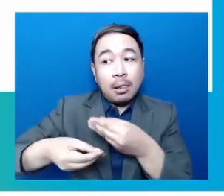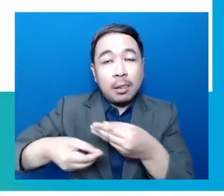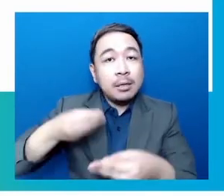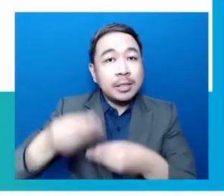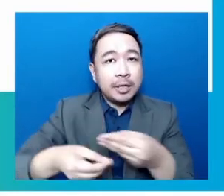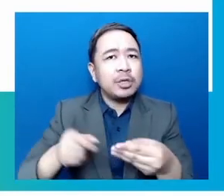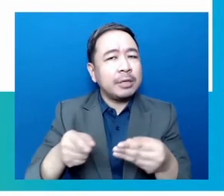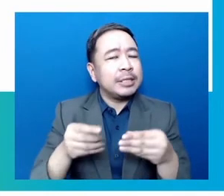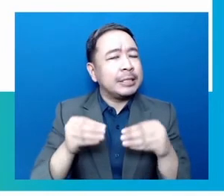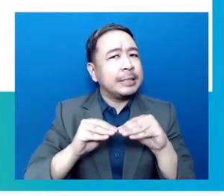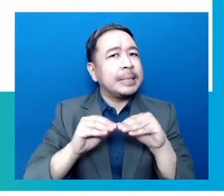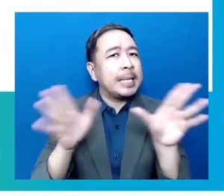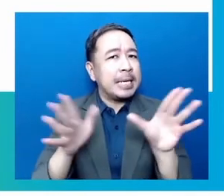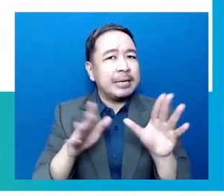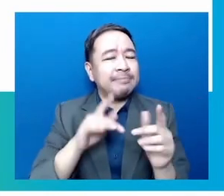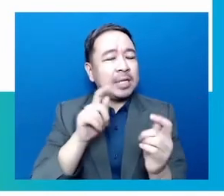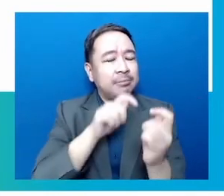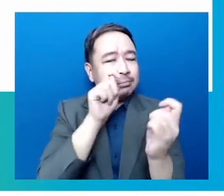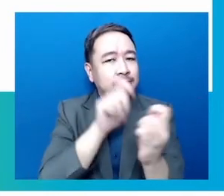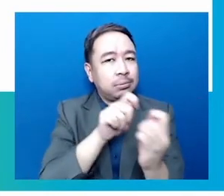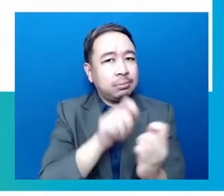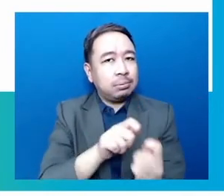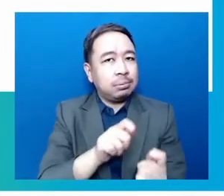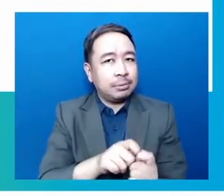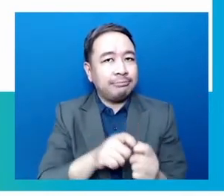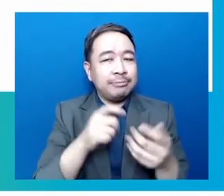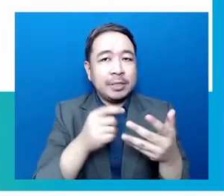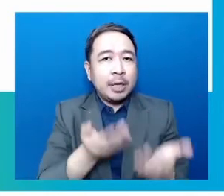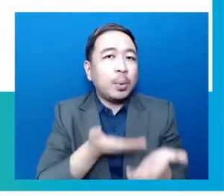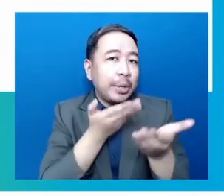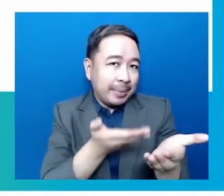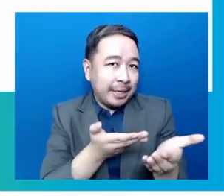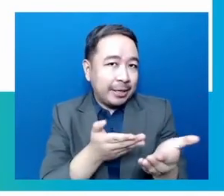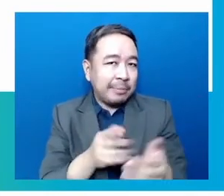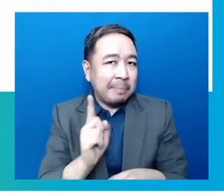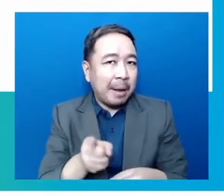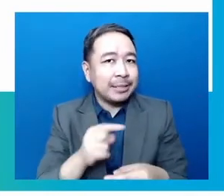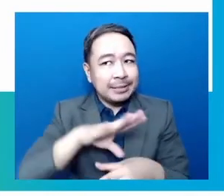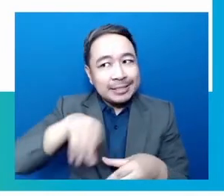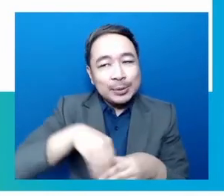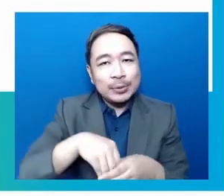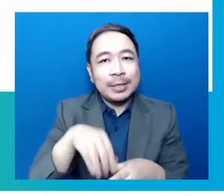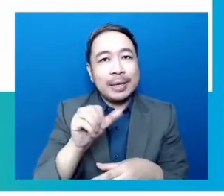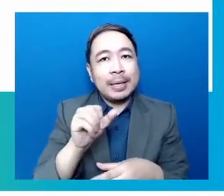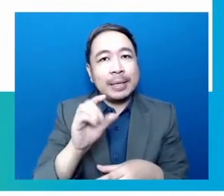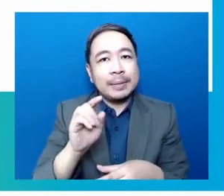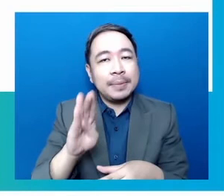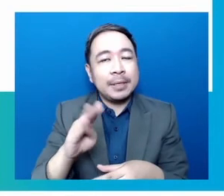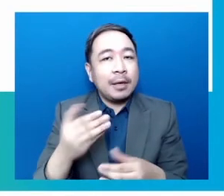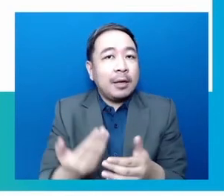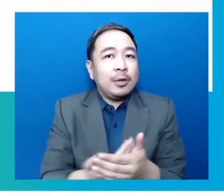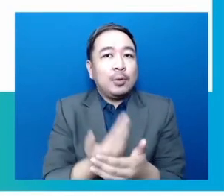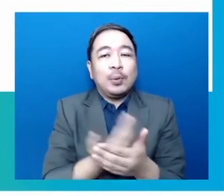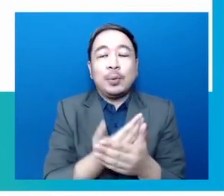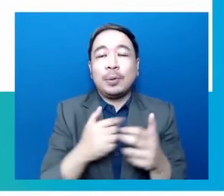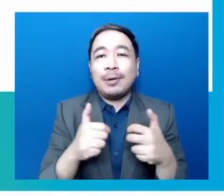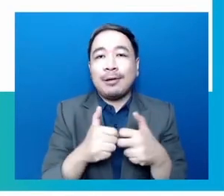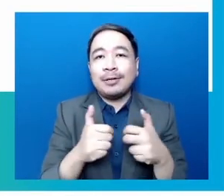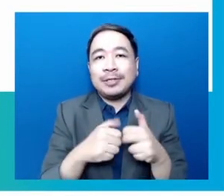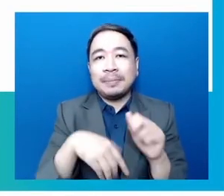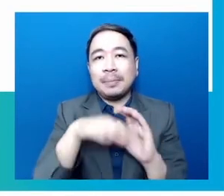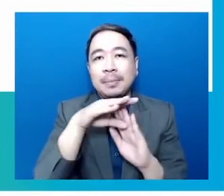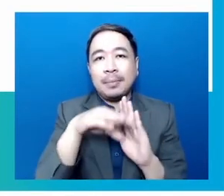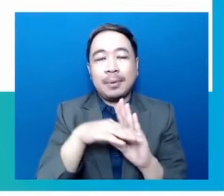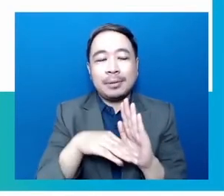detailed recommendations on what should and shouldn't be included in ADB's new energy policy.